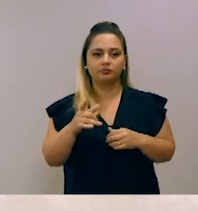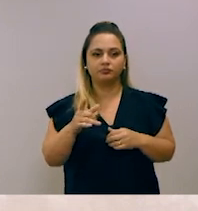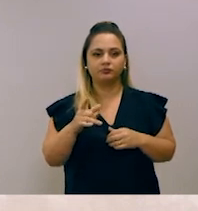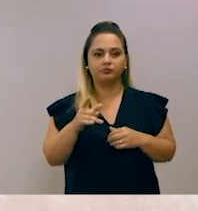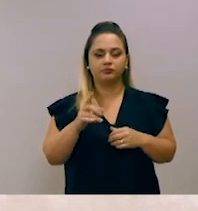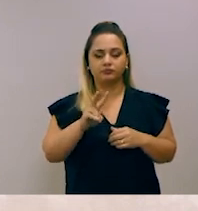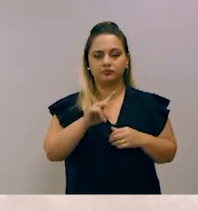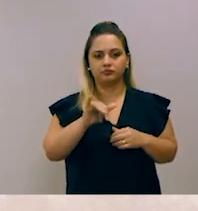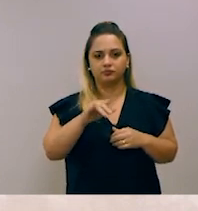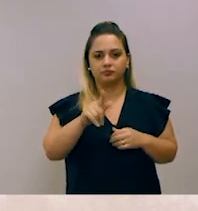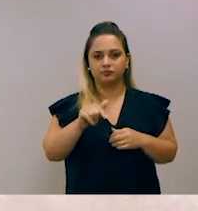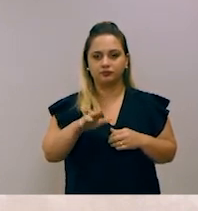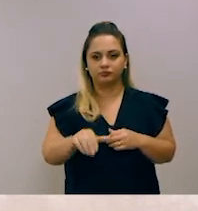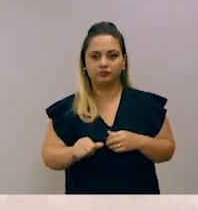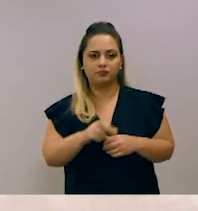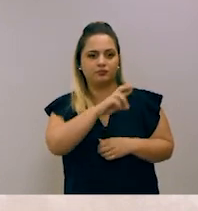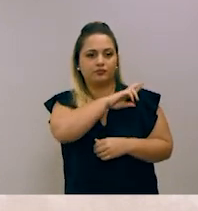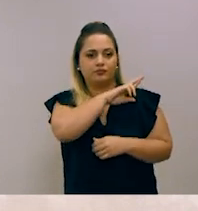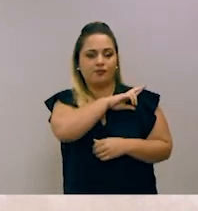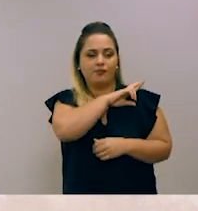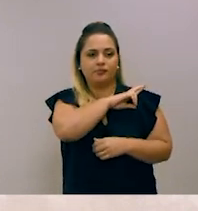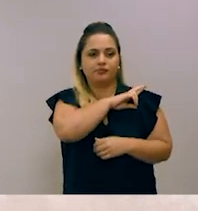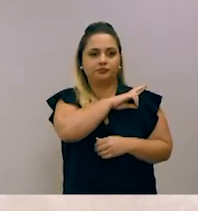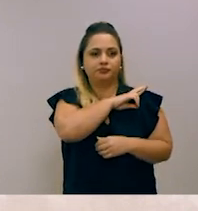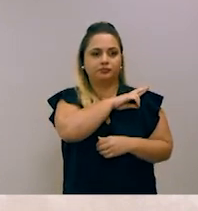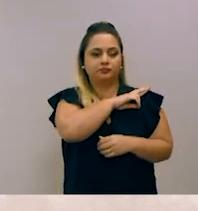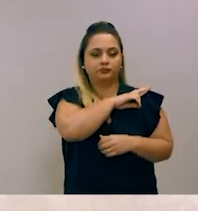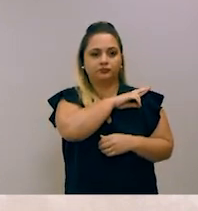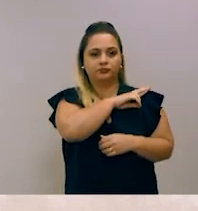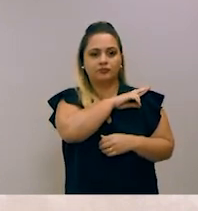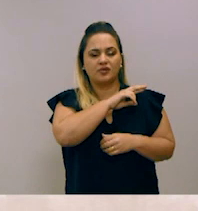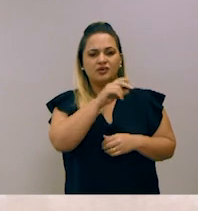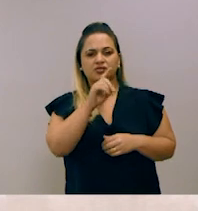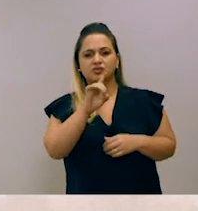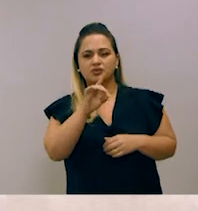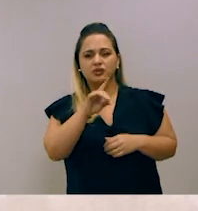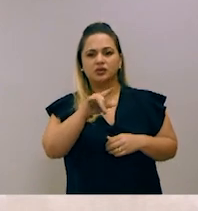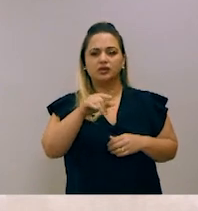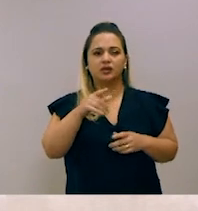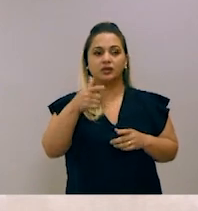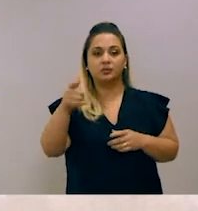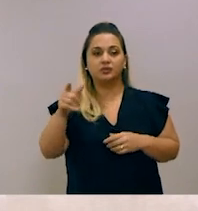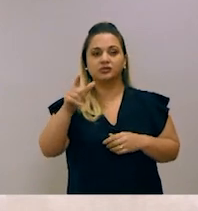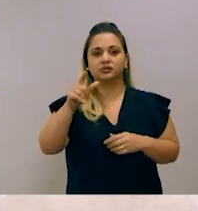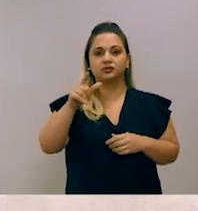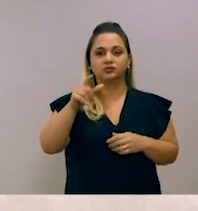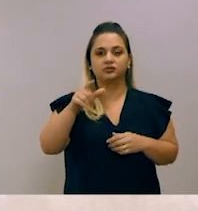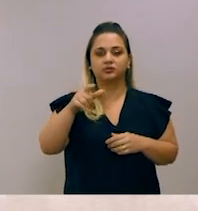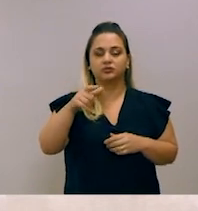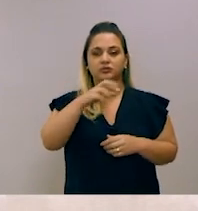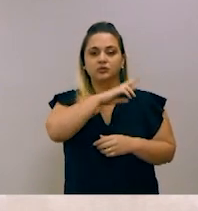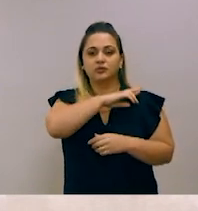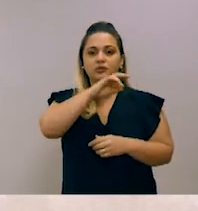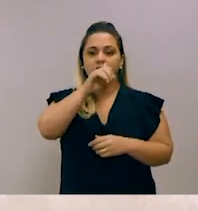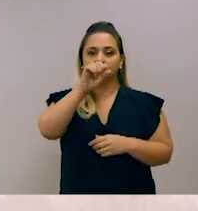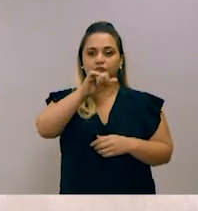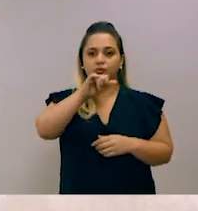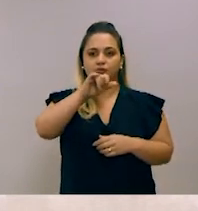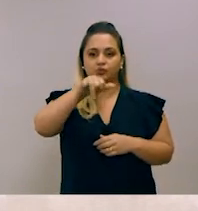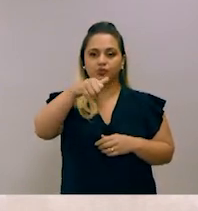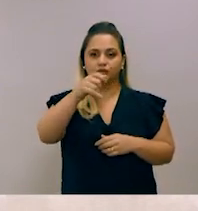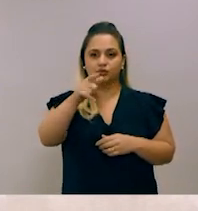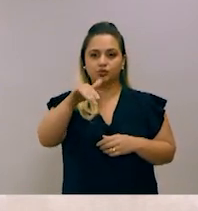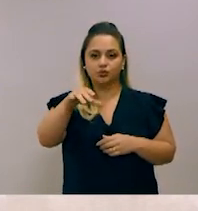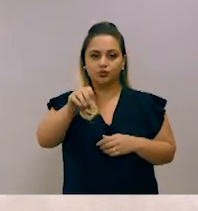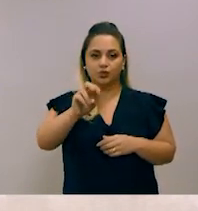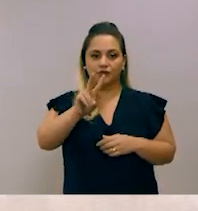this João Veiga Leite de Albuquerque, was established, but in fact it was his